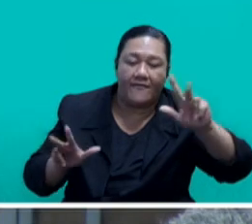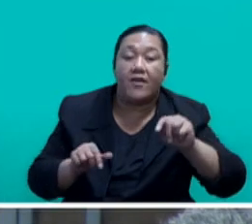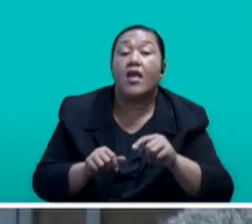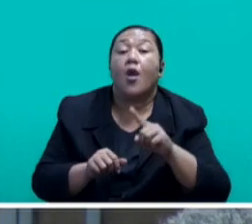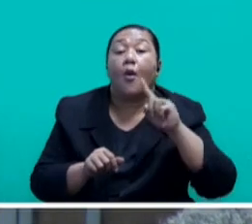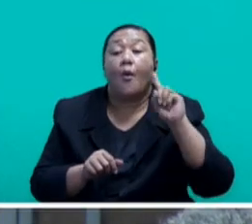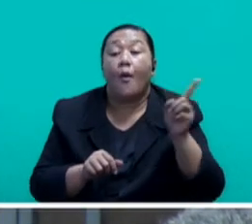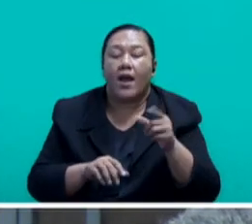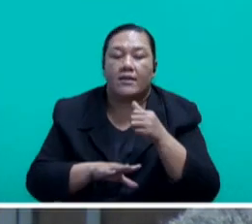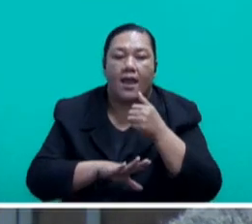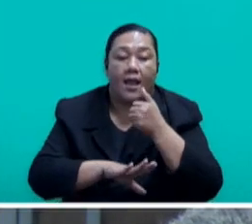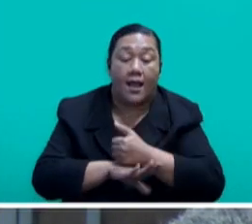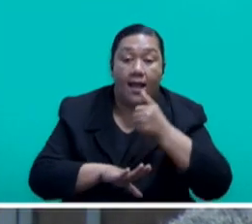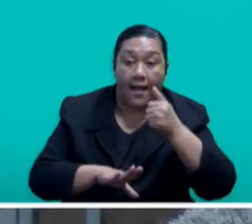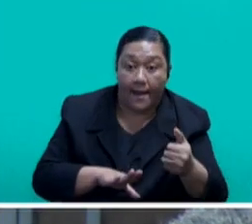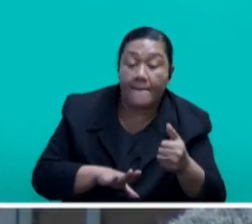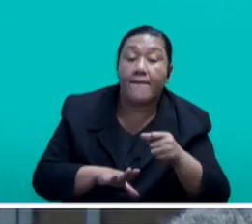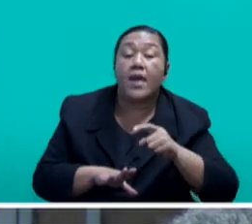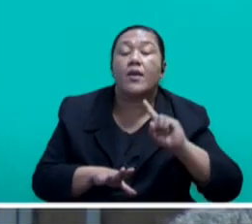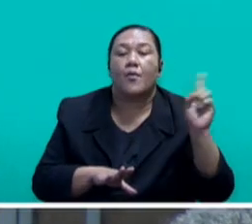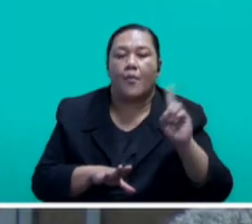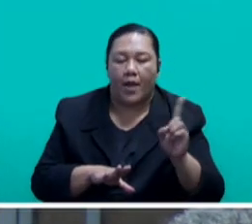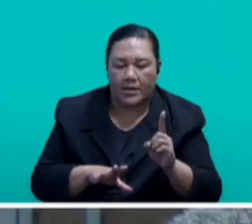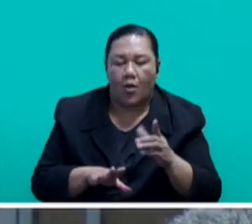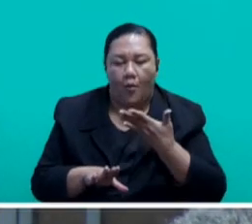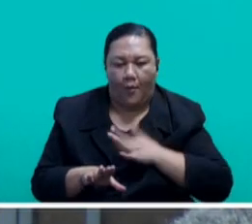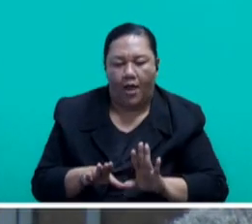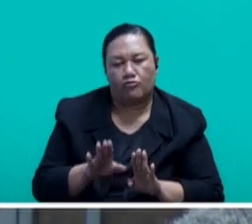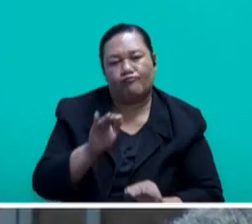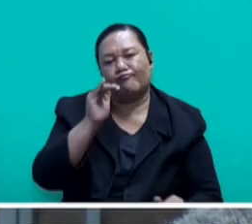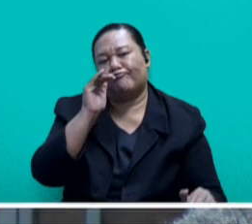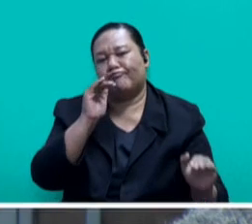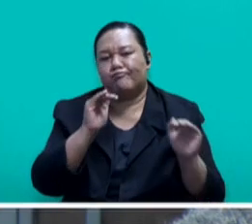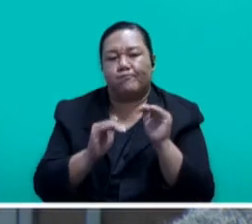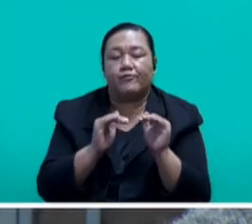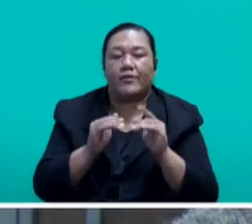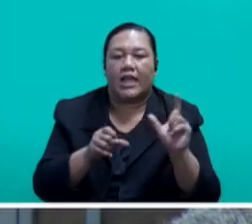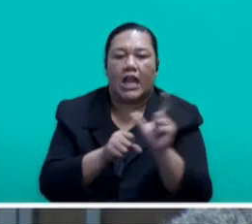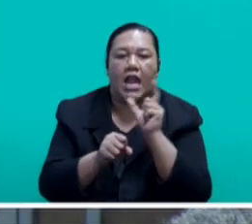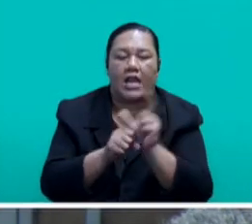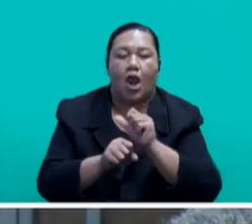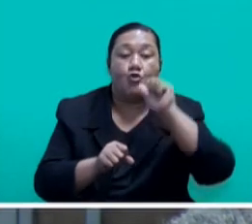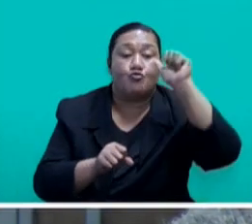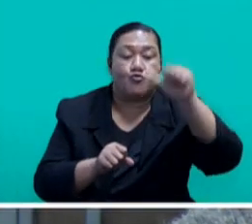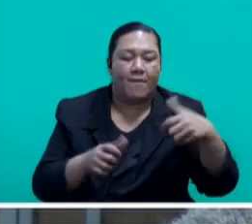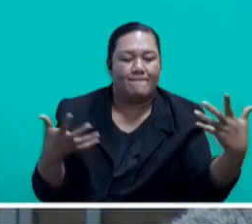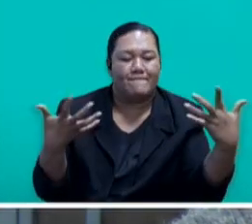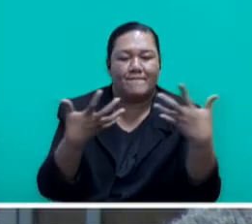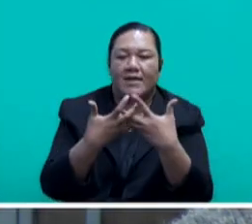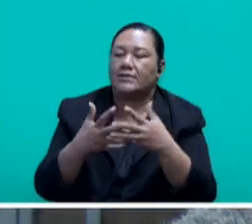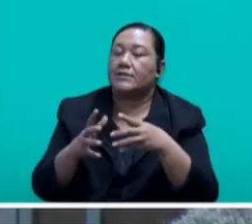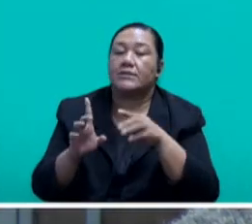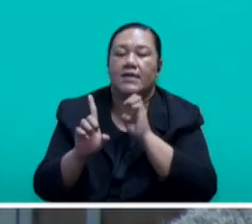Coalition government is devoted to harness these potentials through creating the right environment and secure